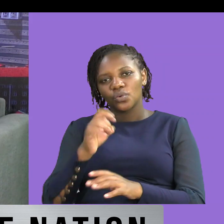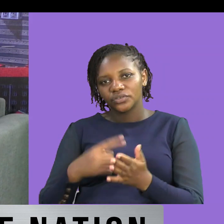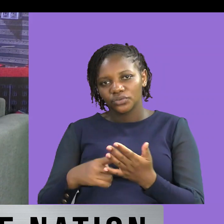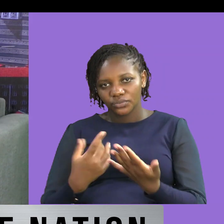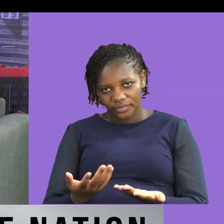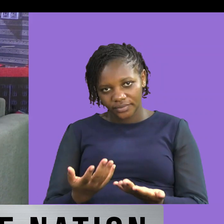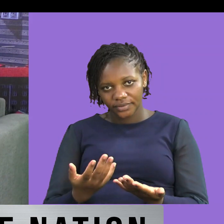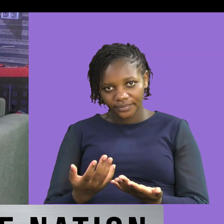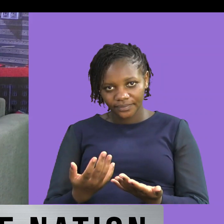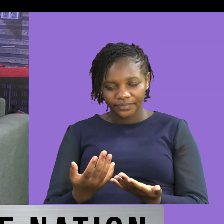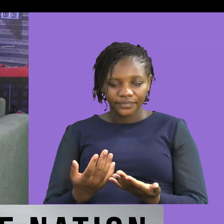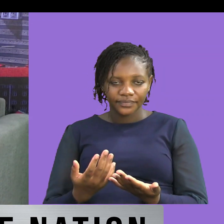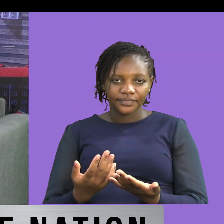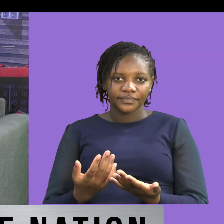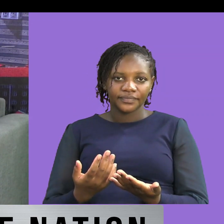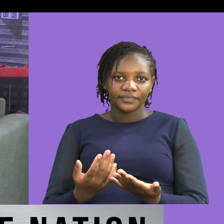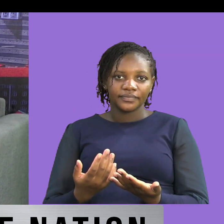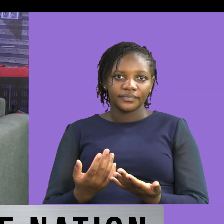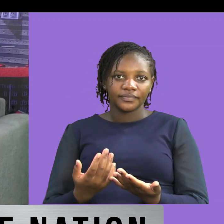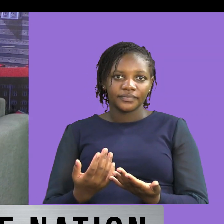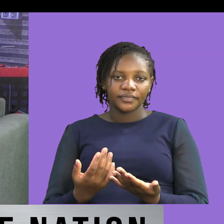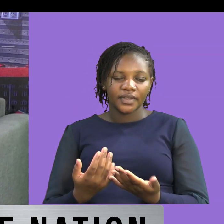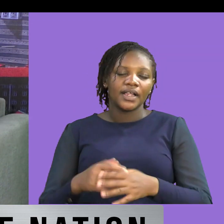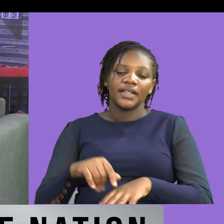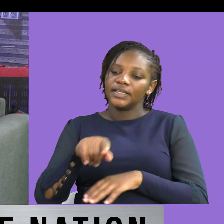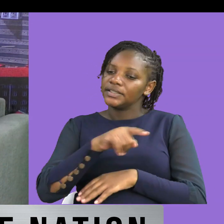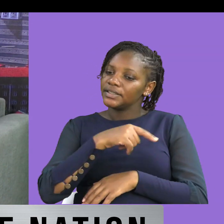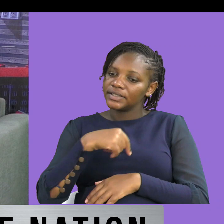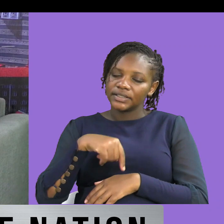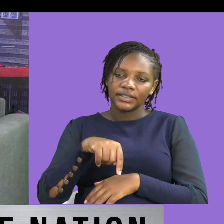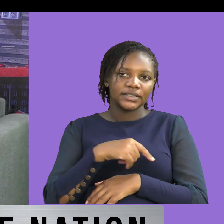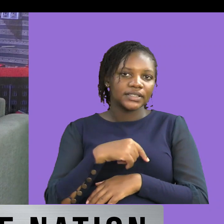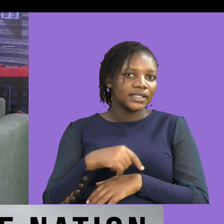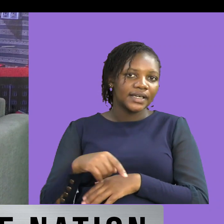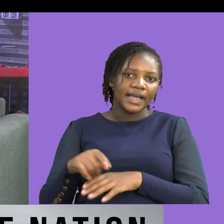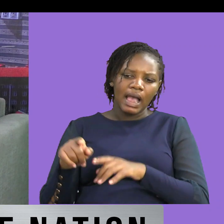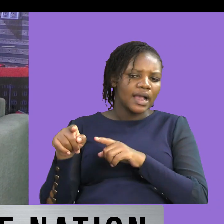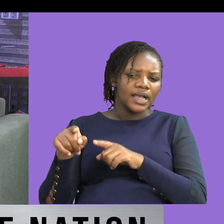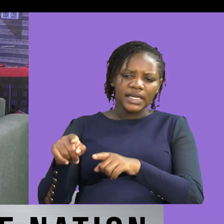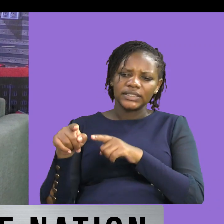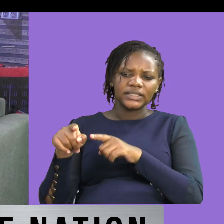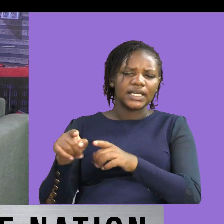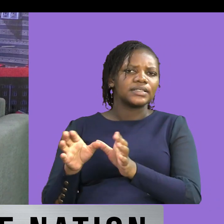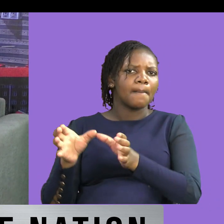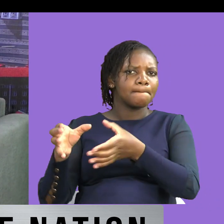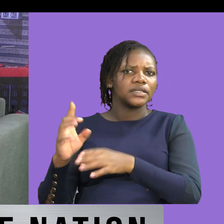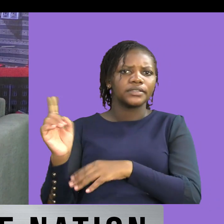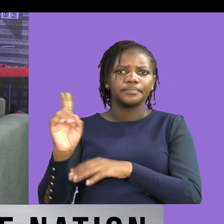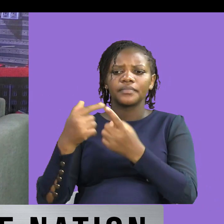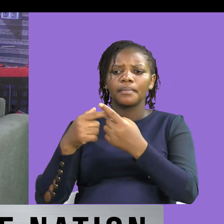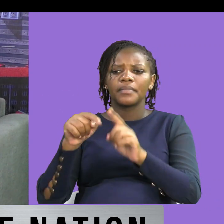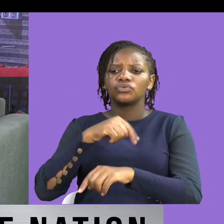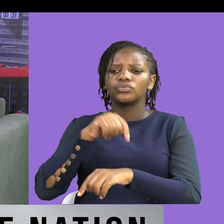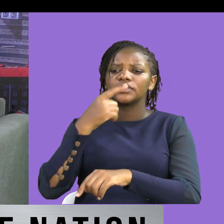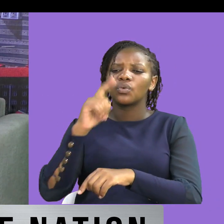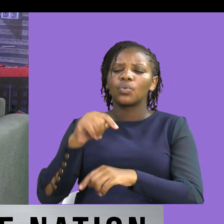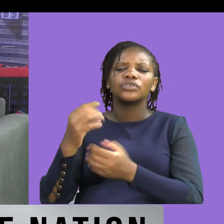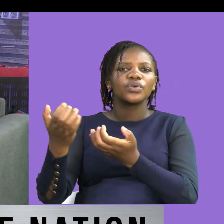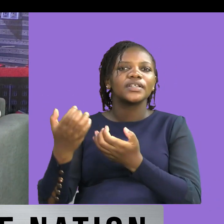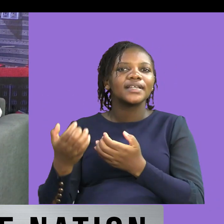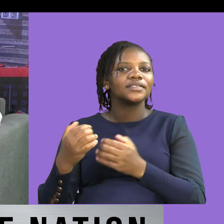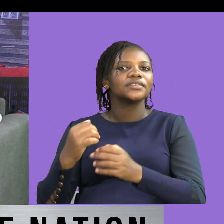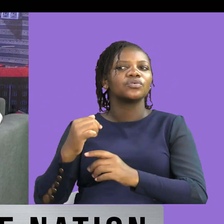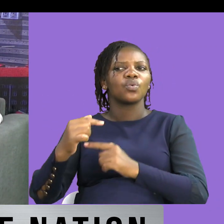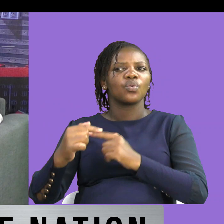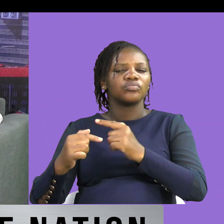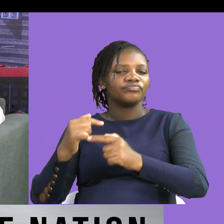this. It's not that we are criticizing what parties are. We are saying that we need to keep reforming and keep reforming. And